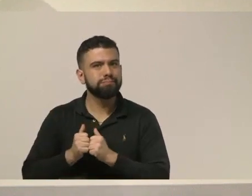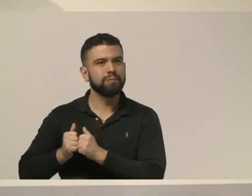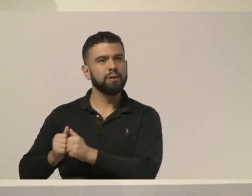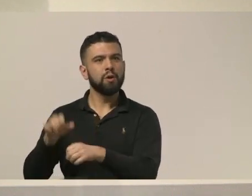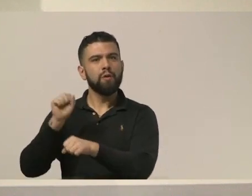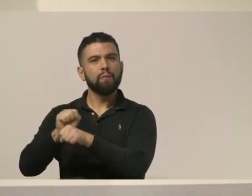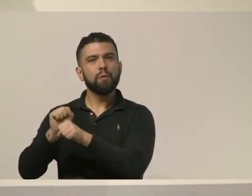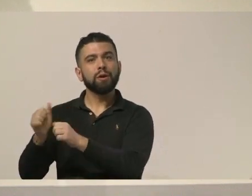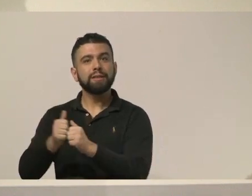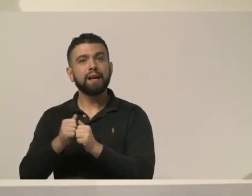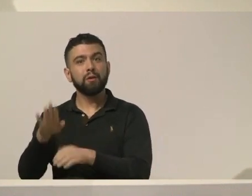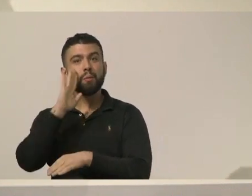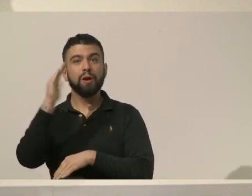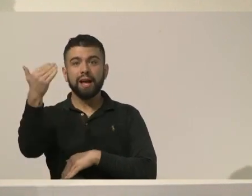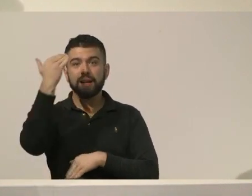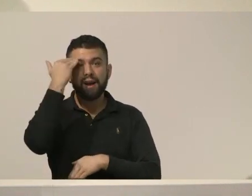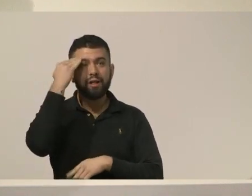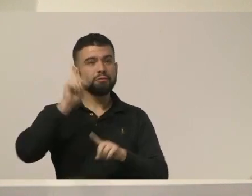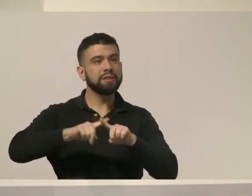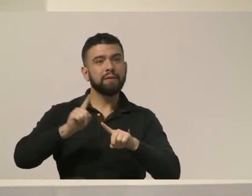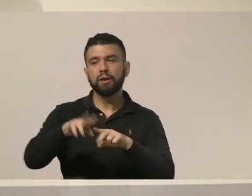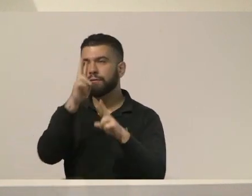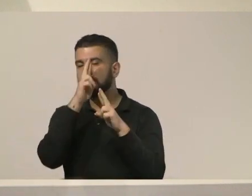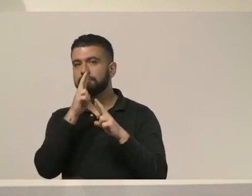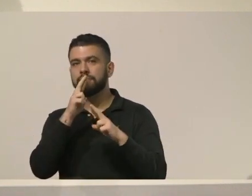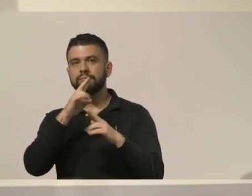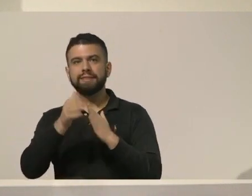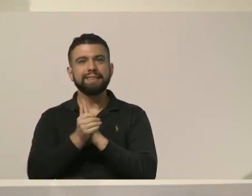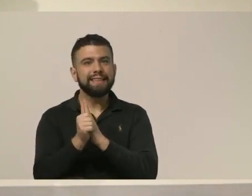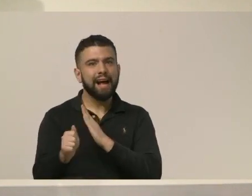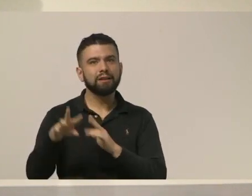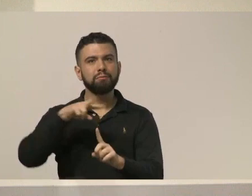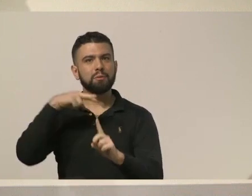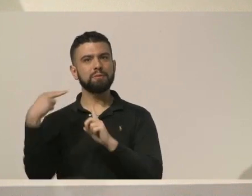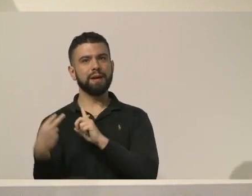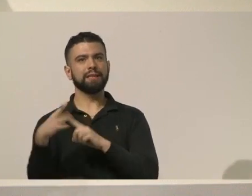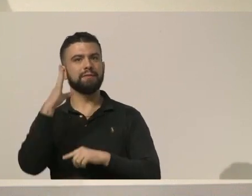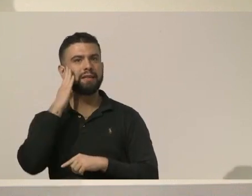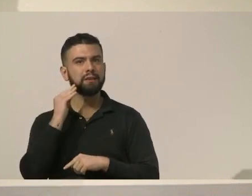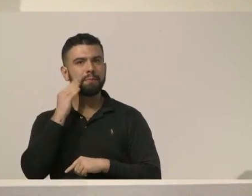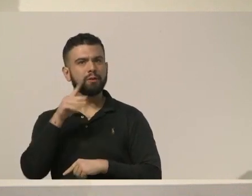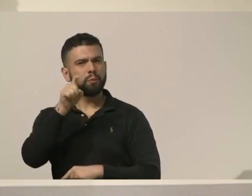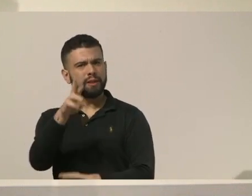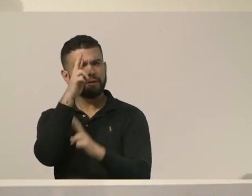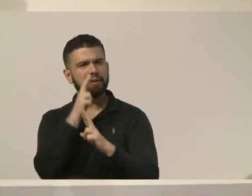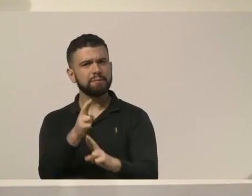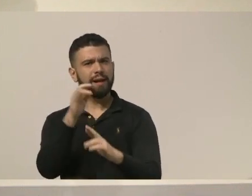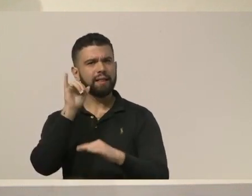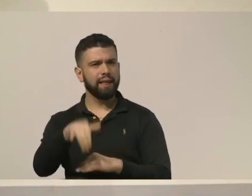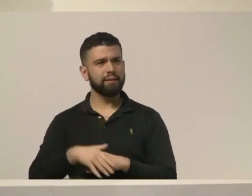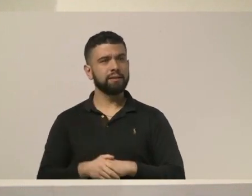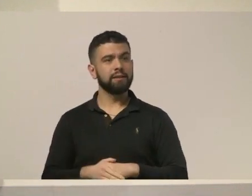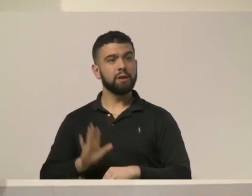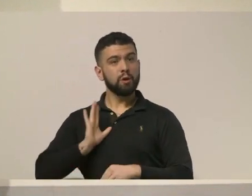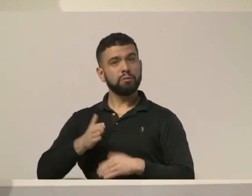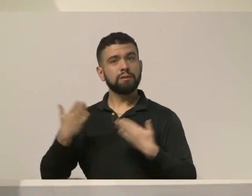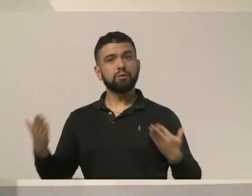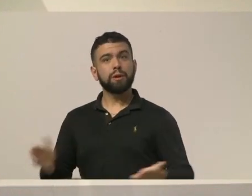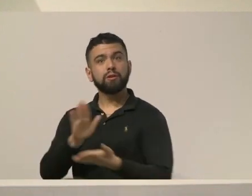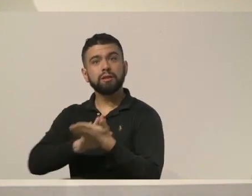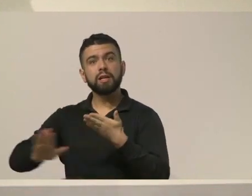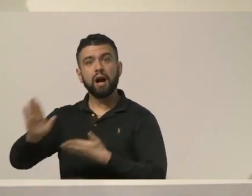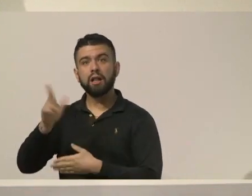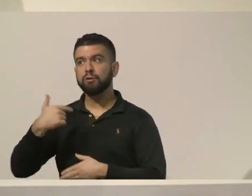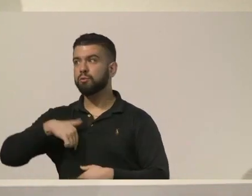our varied talents, perspectives, and experiences. As a college, we are united in our commitment to do our best